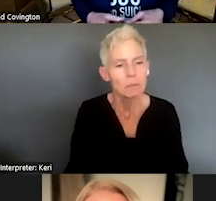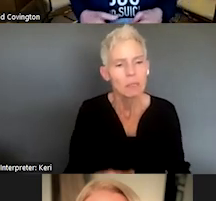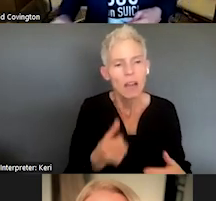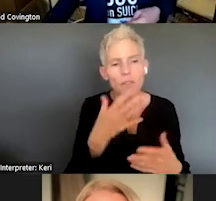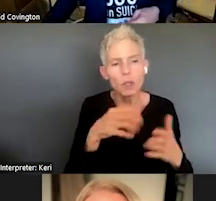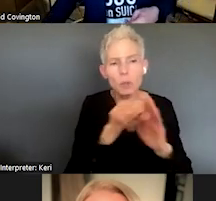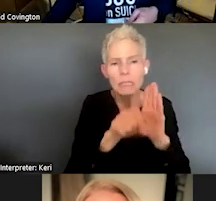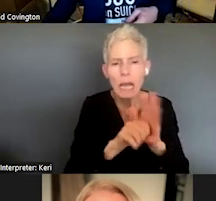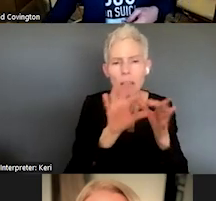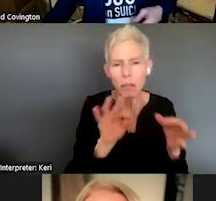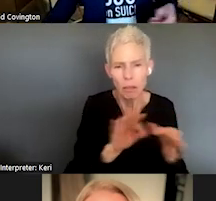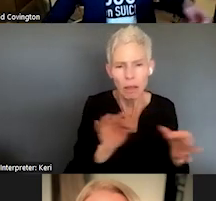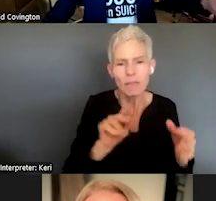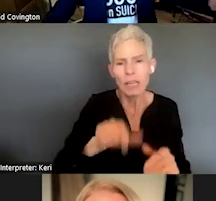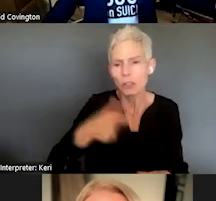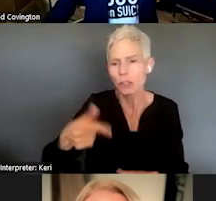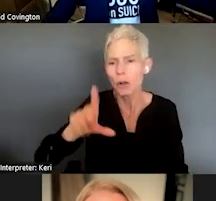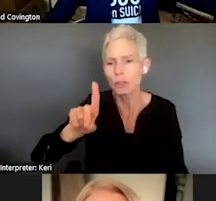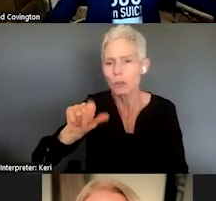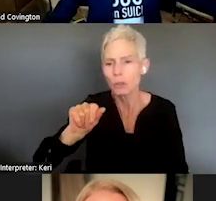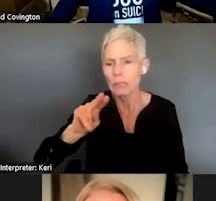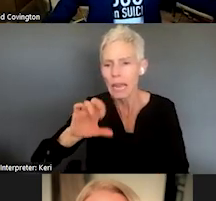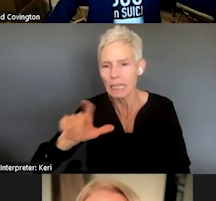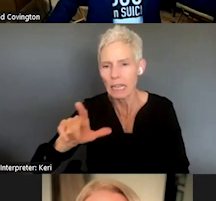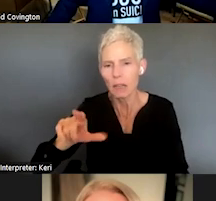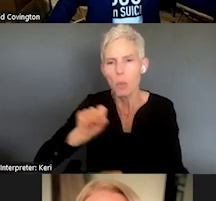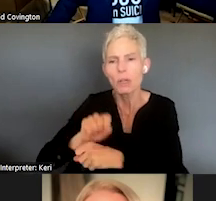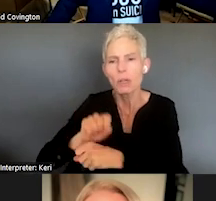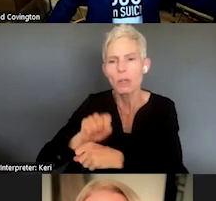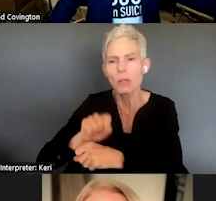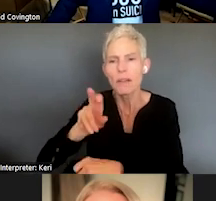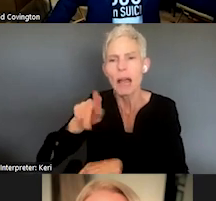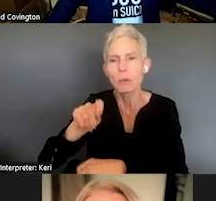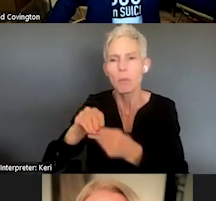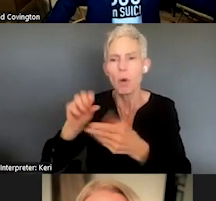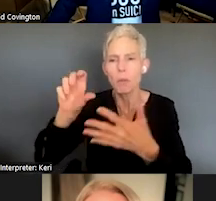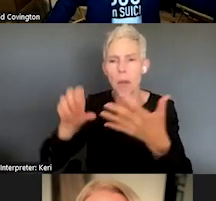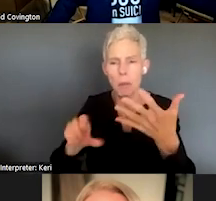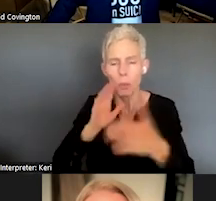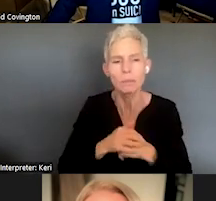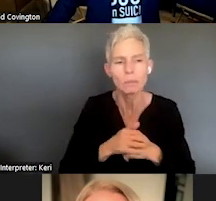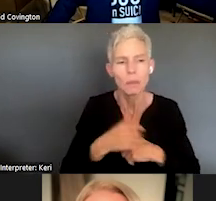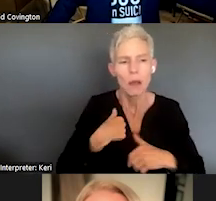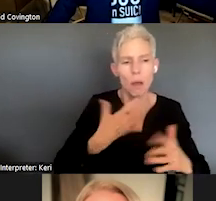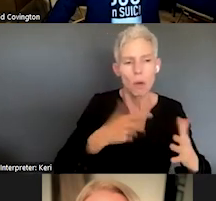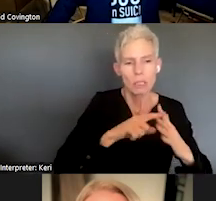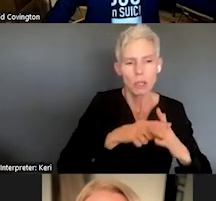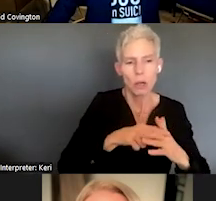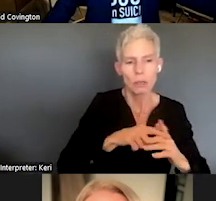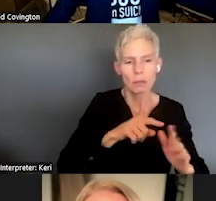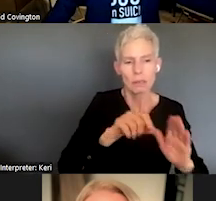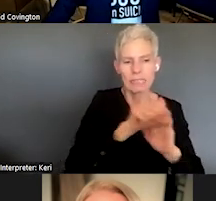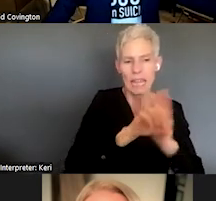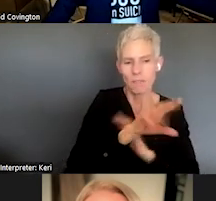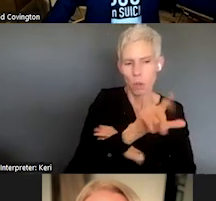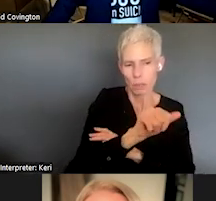I'm going to turn it over to Daniel at Vibrant for a few more. And actually wanted to start in Florida.